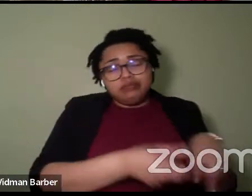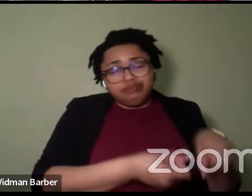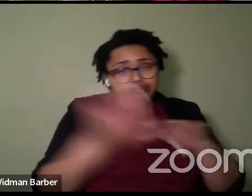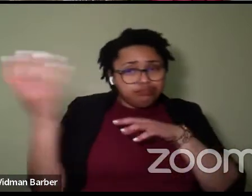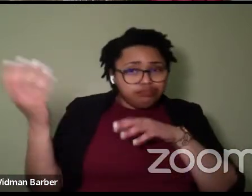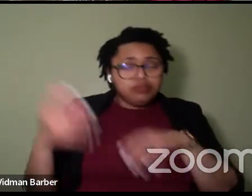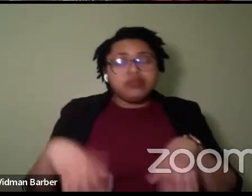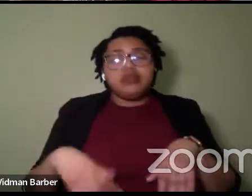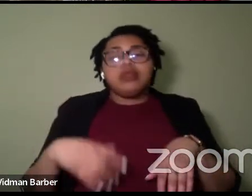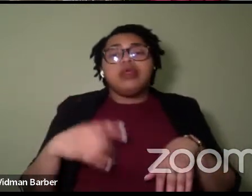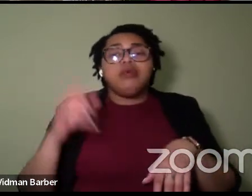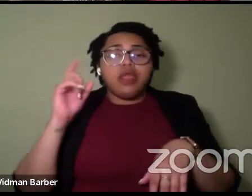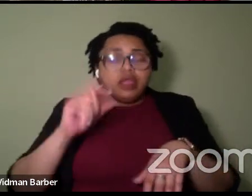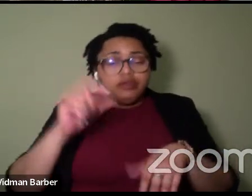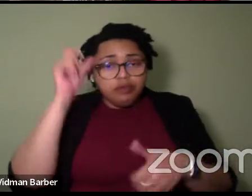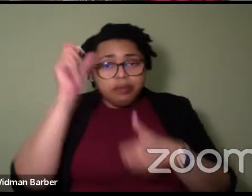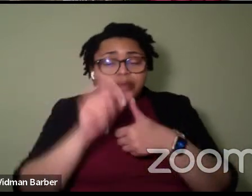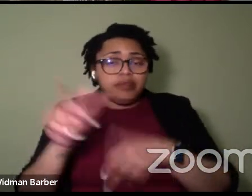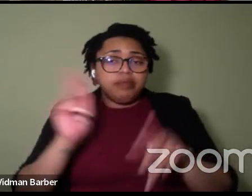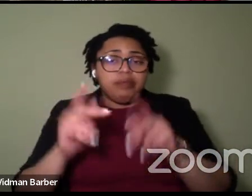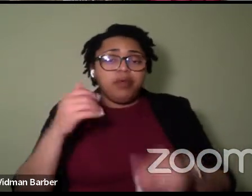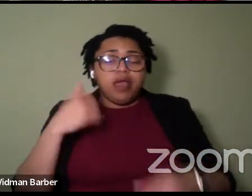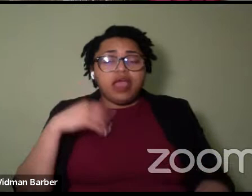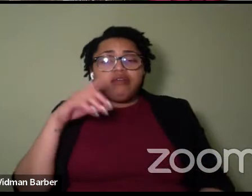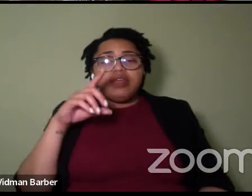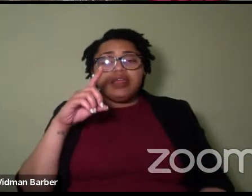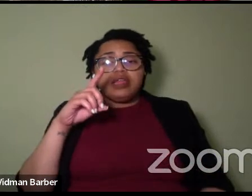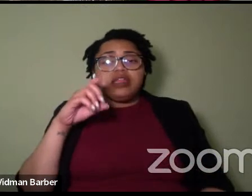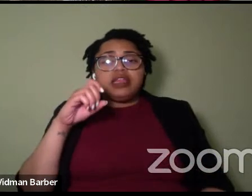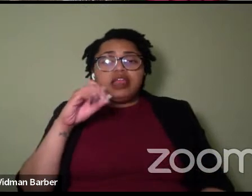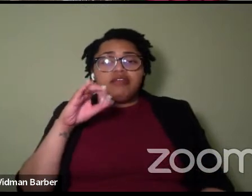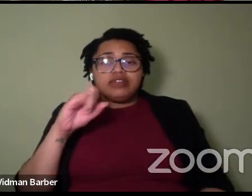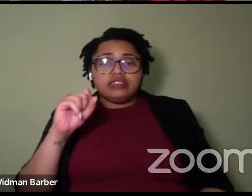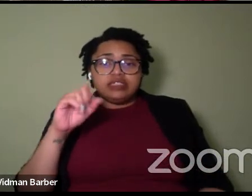have deficits as opposed to environments not providing. And